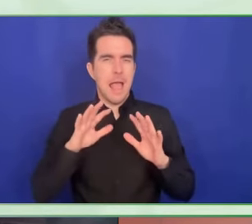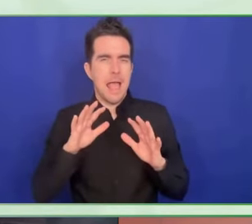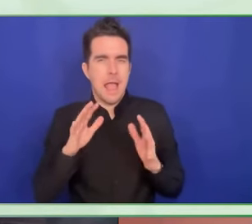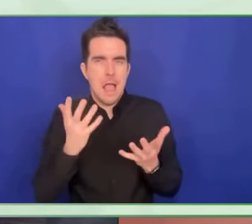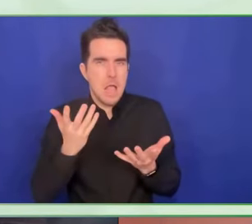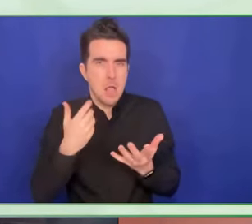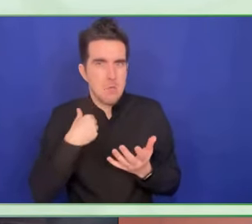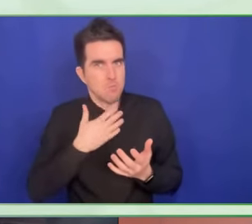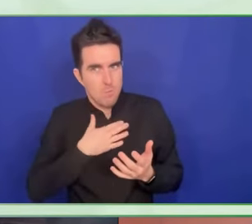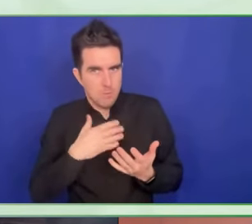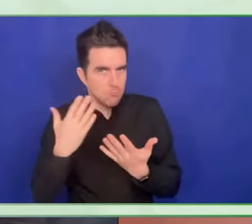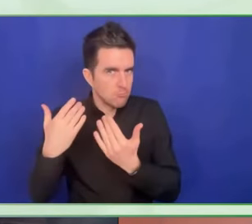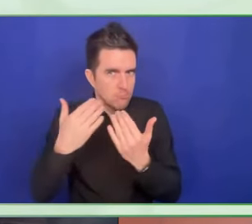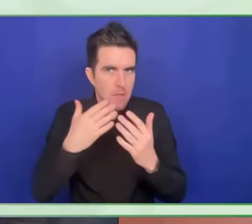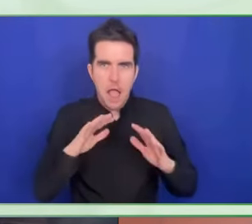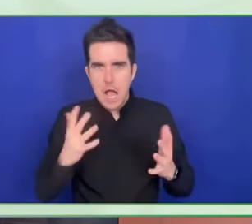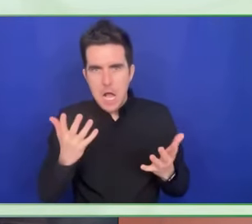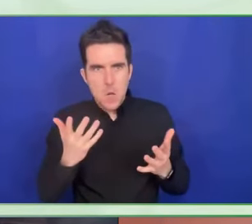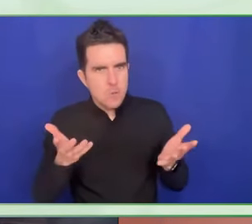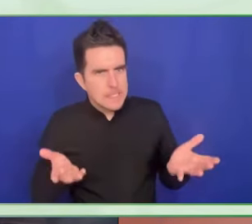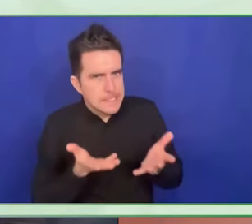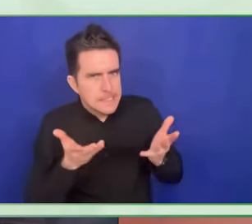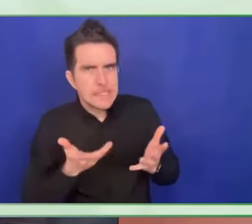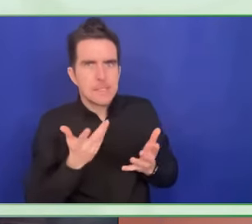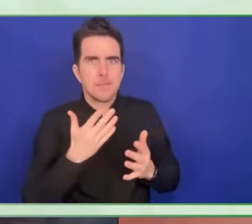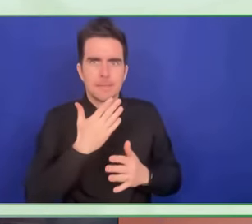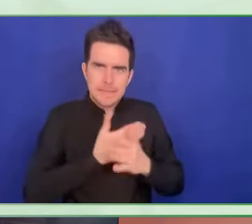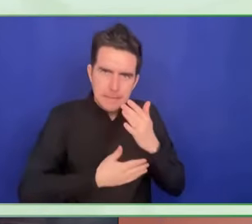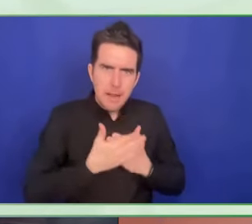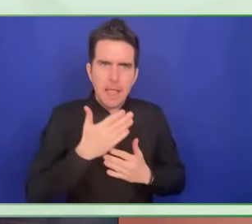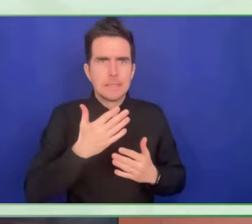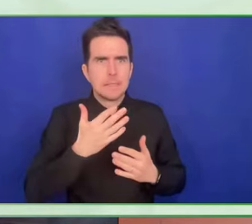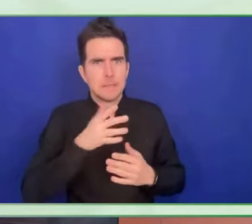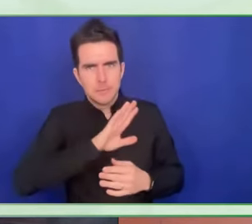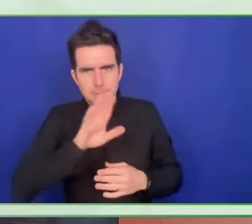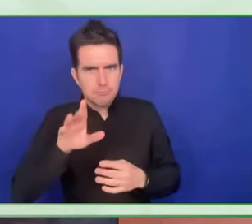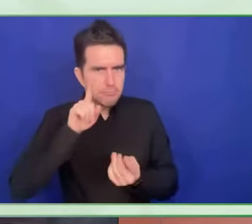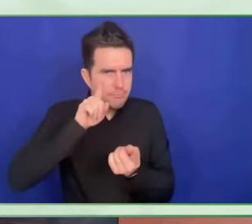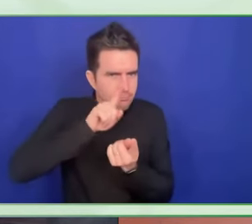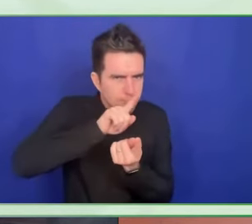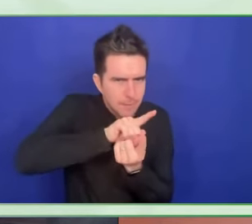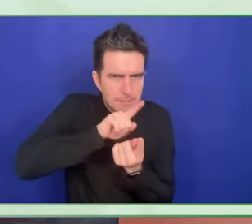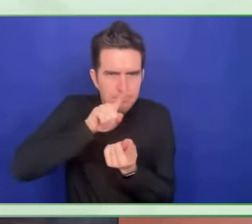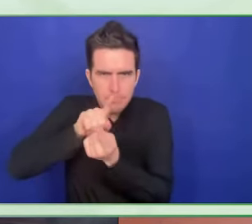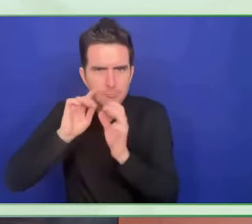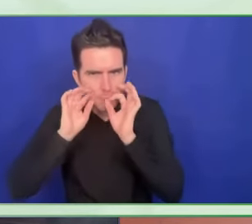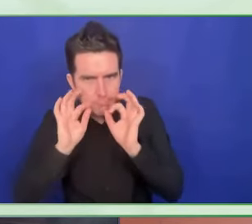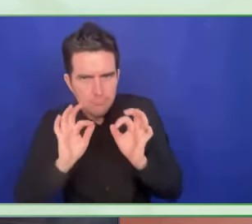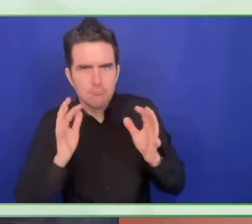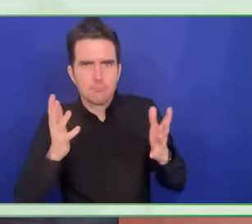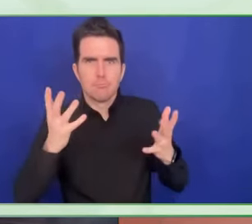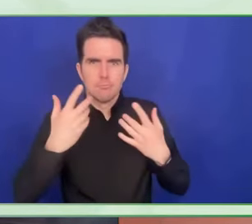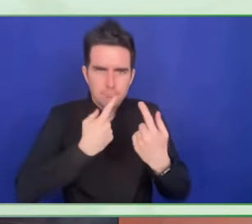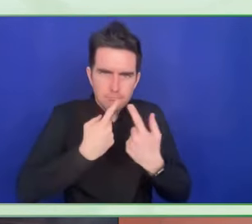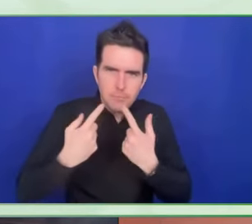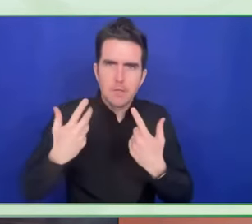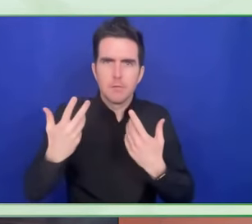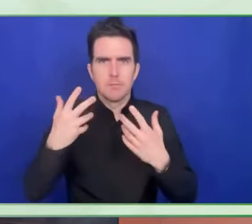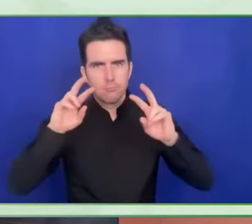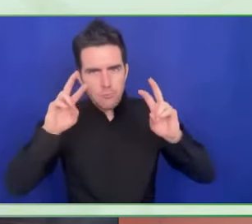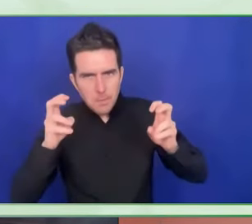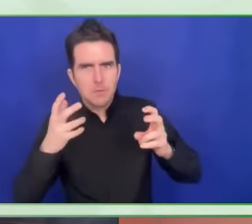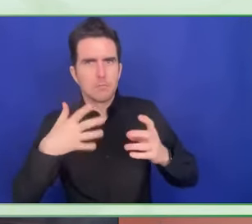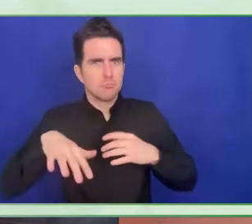is. Thank you. Great. Does one or two of you want to address that topic? We have just